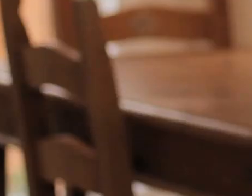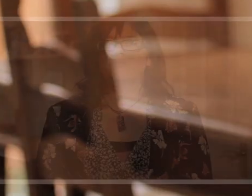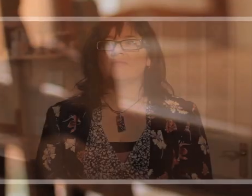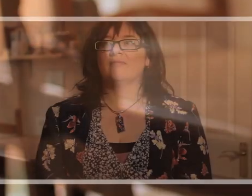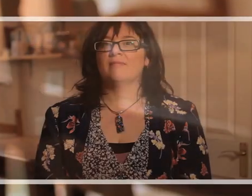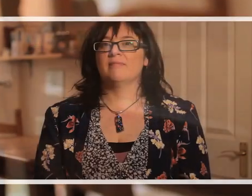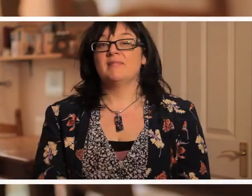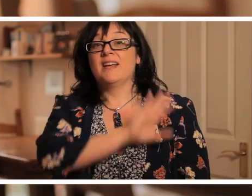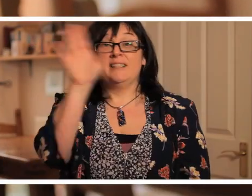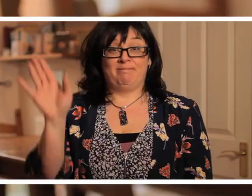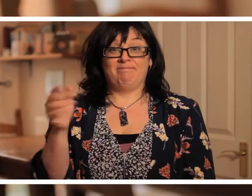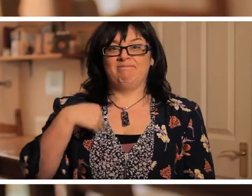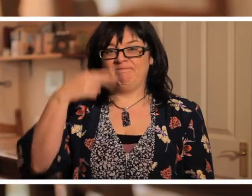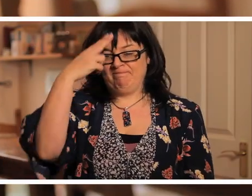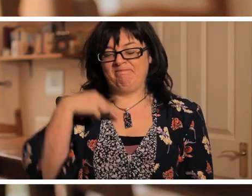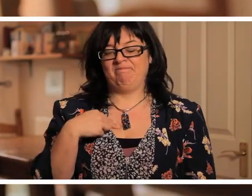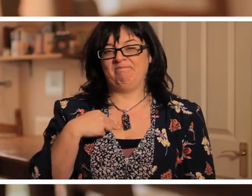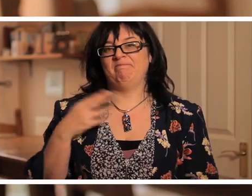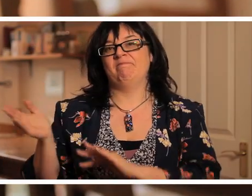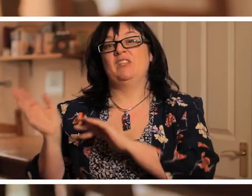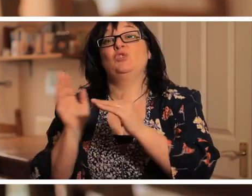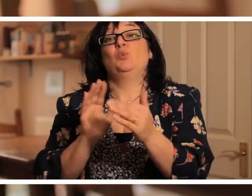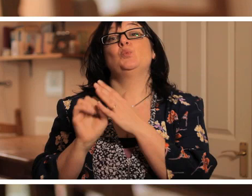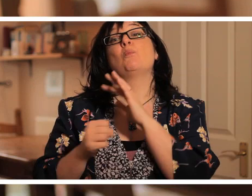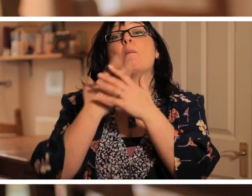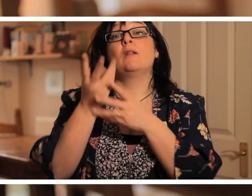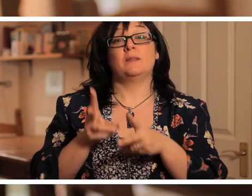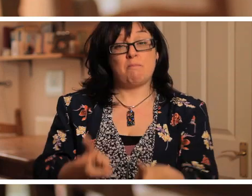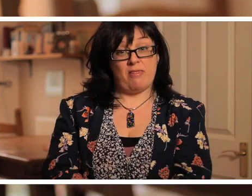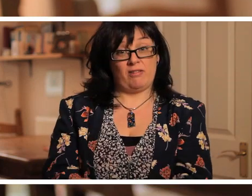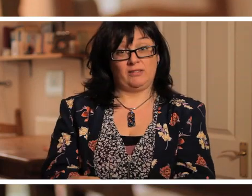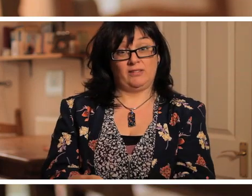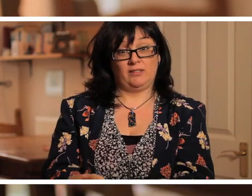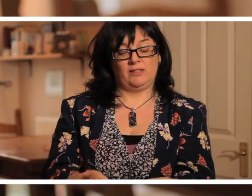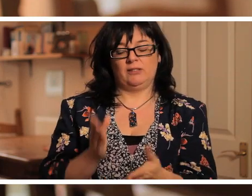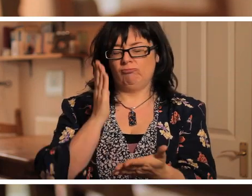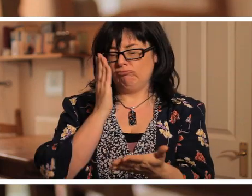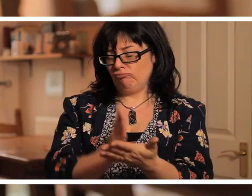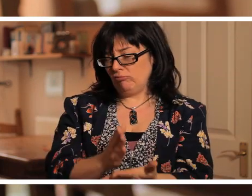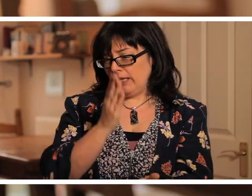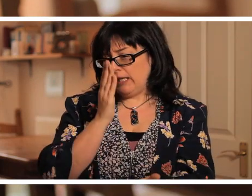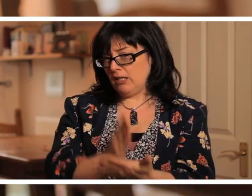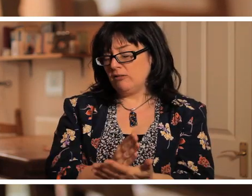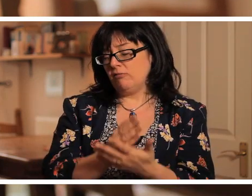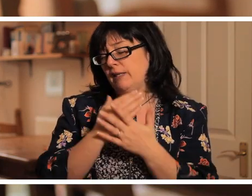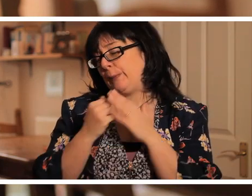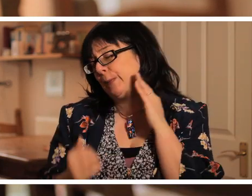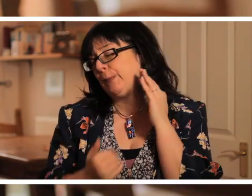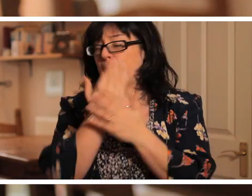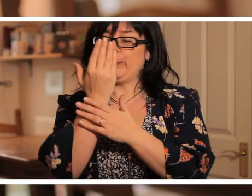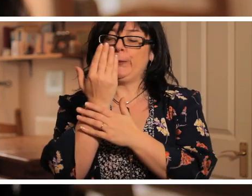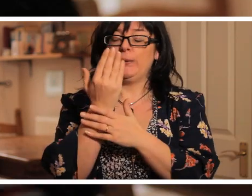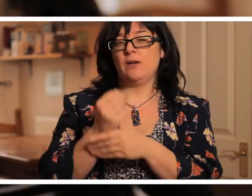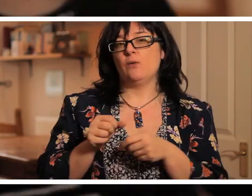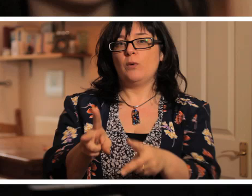Hi, we are here to introduce you to the Blossom Method, the revolutionary way to communicate with your baby from birth. I'm